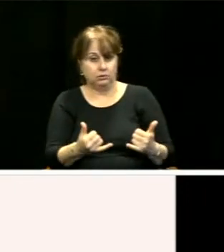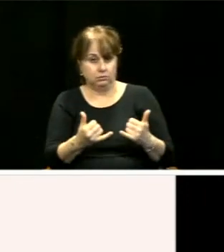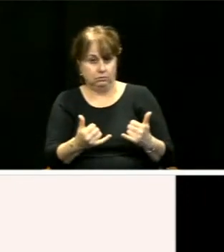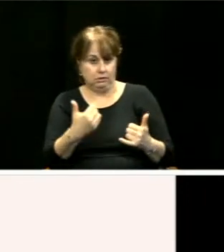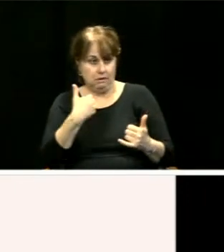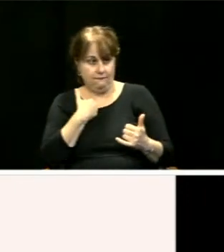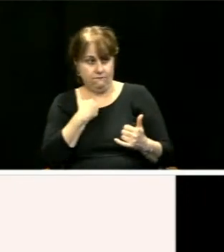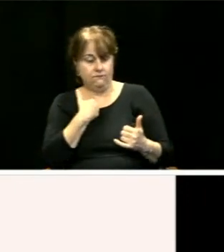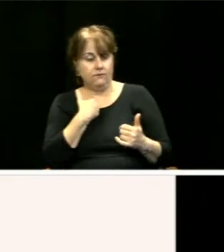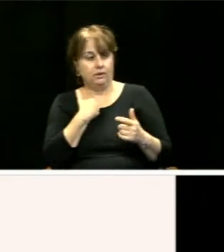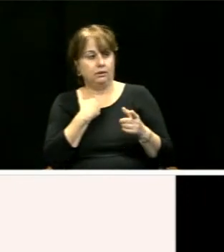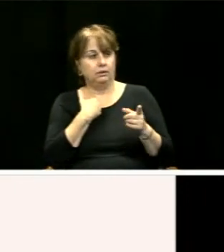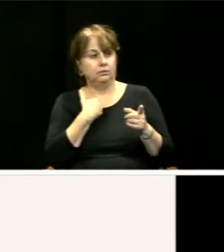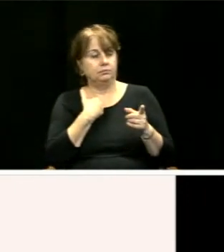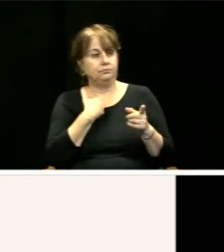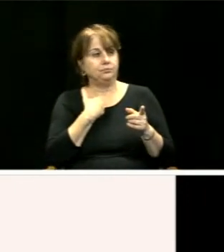in